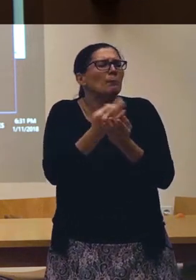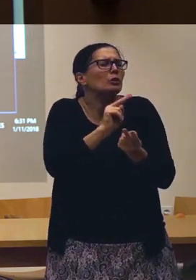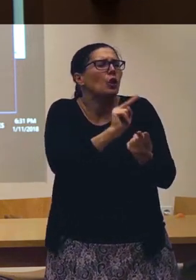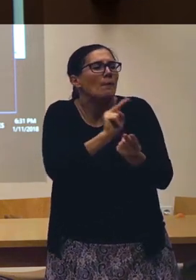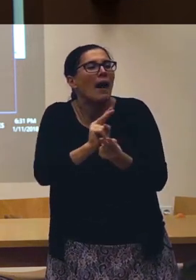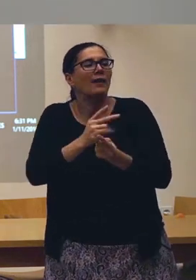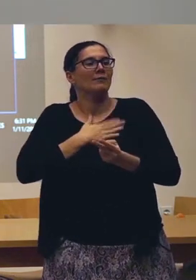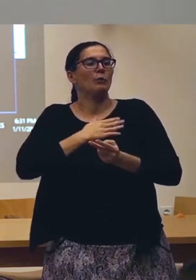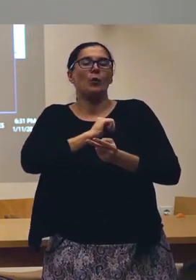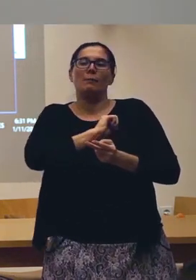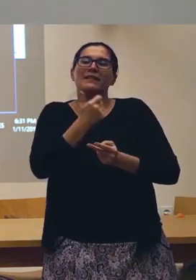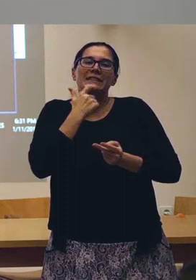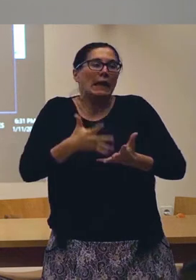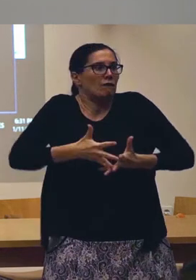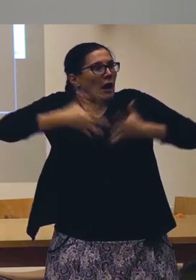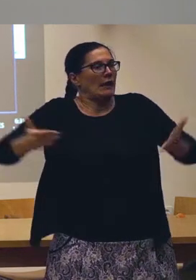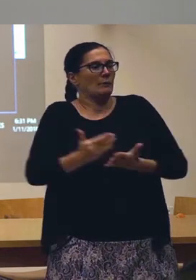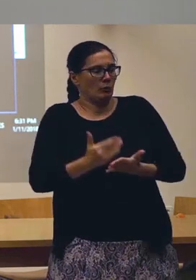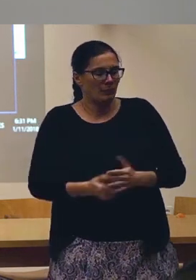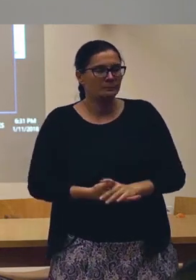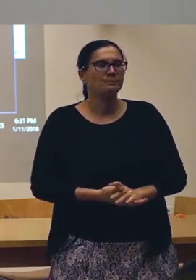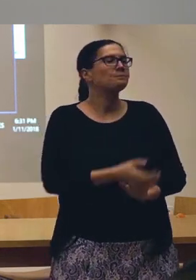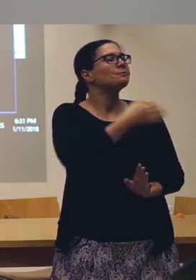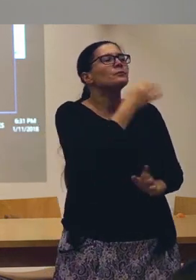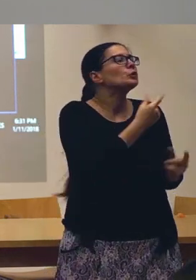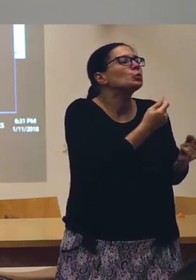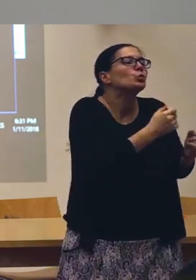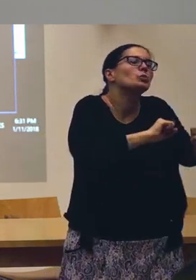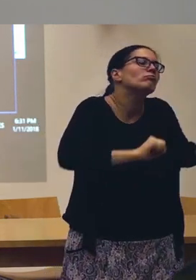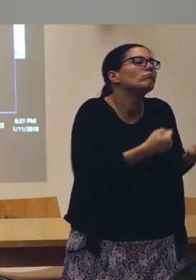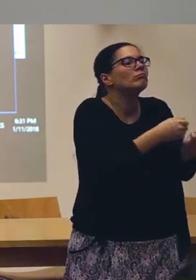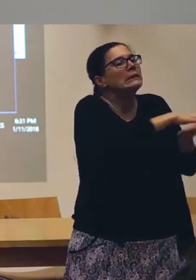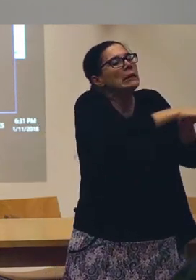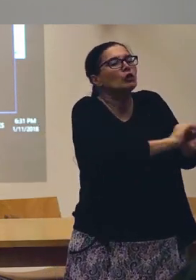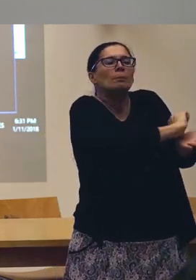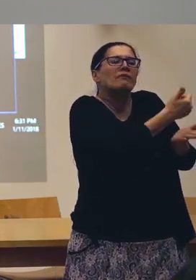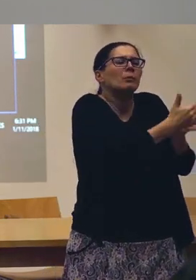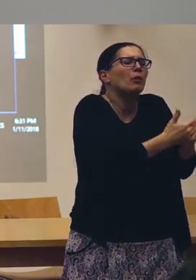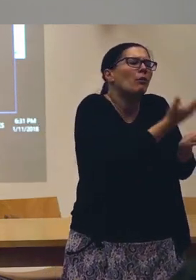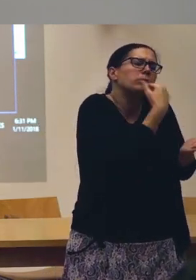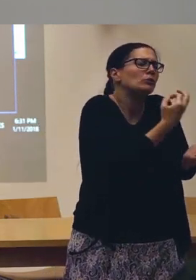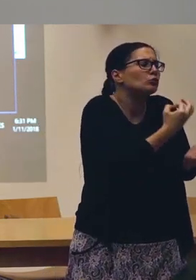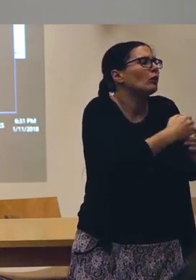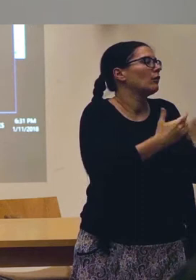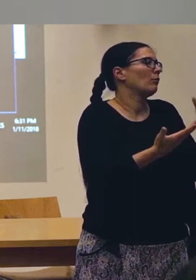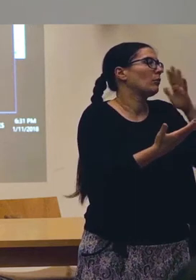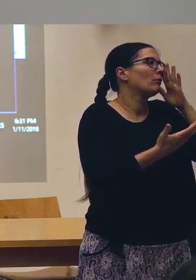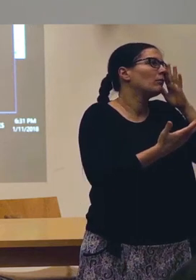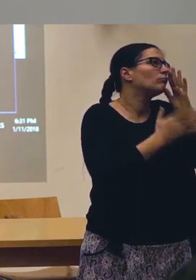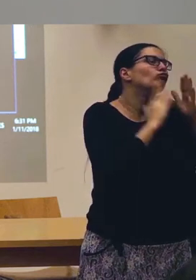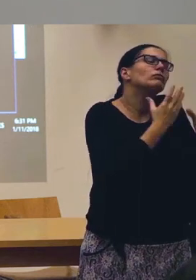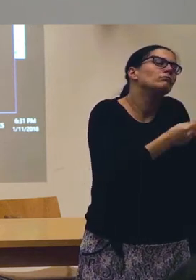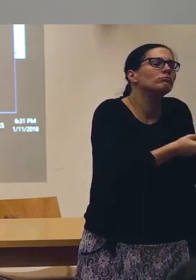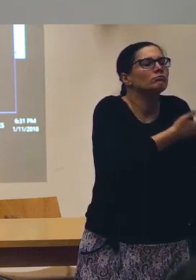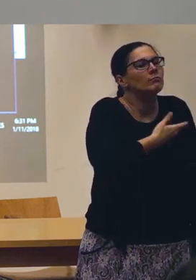beginning. Yeah. And how did it start it, actually? What was the first program, or how would you describe